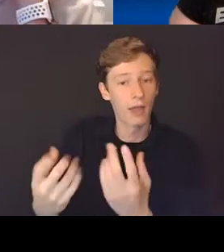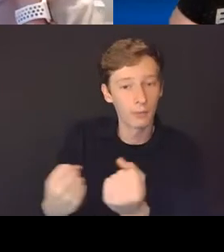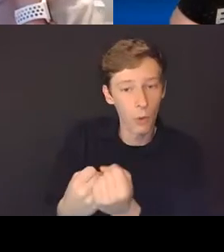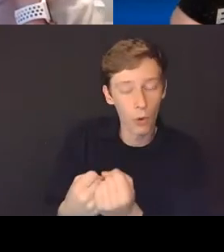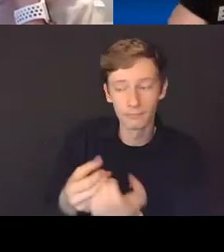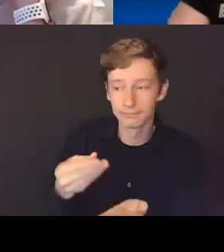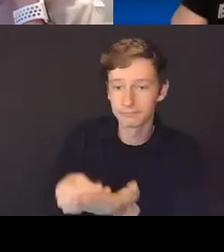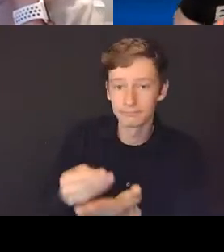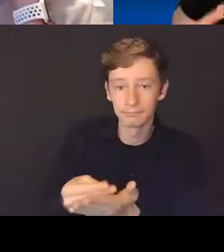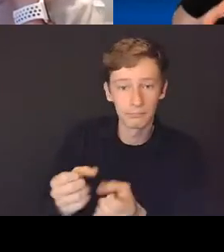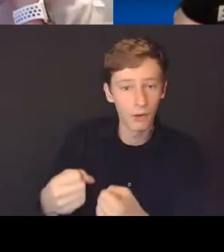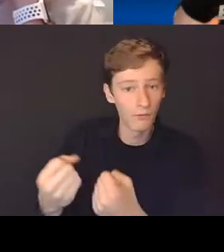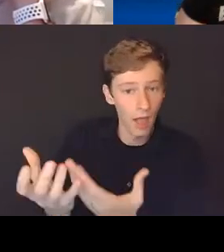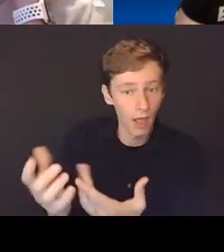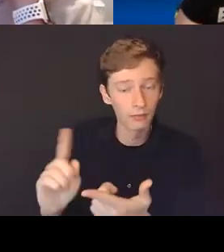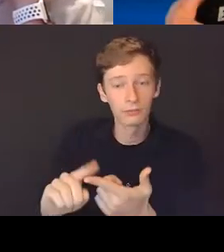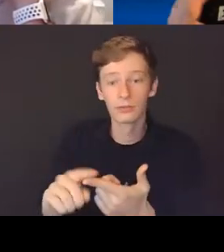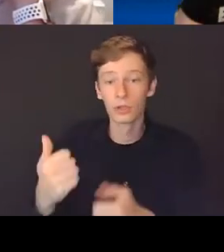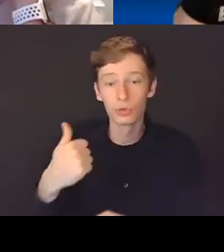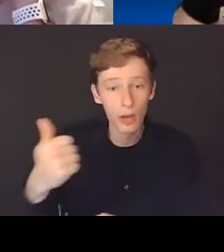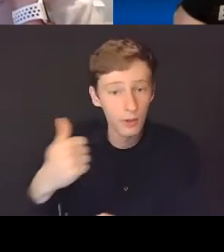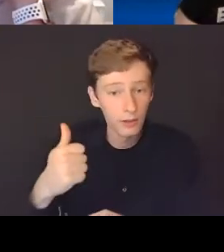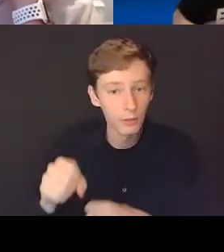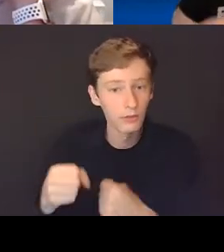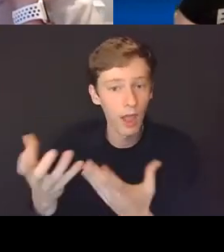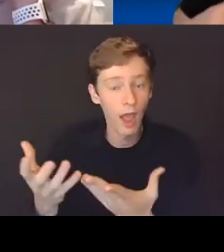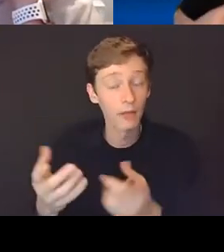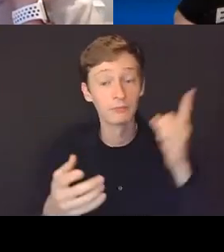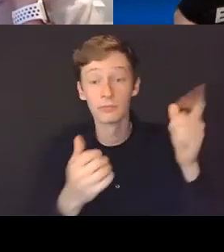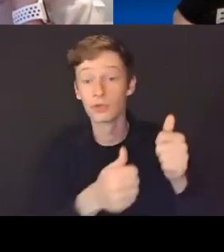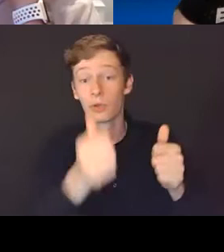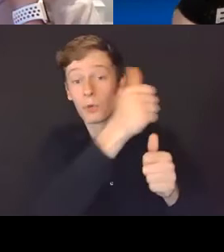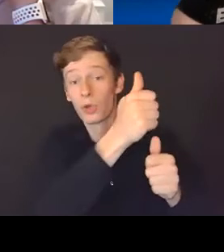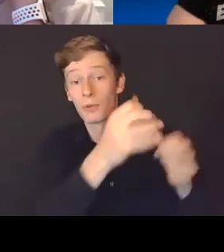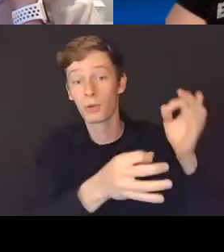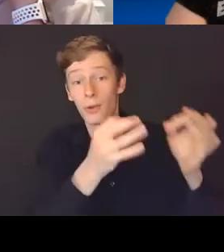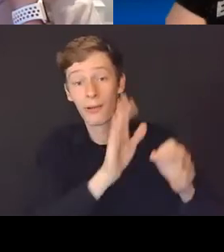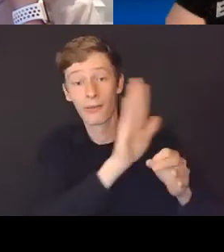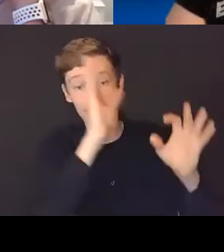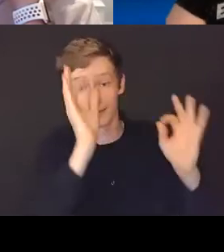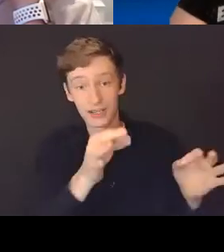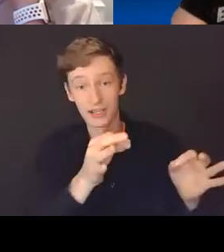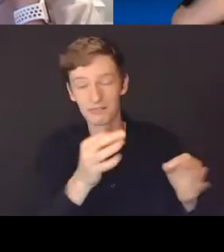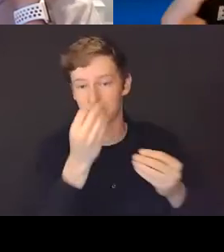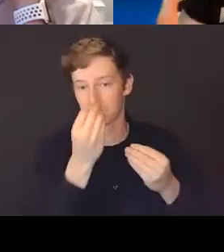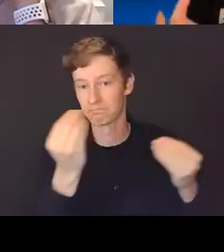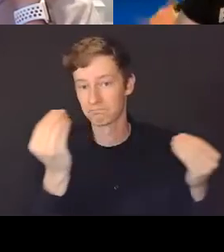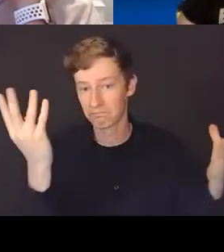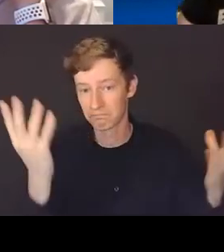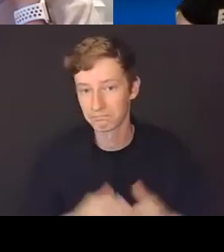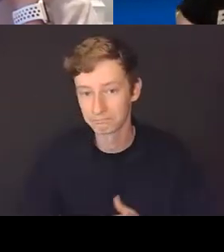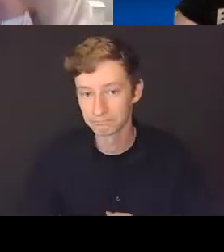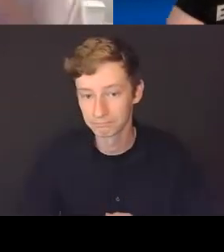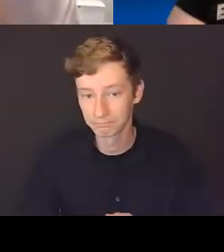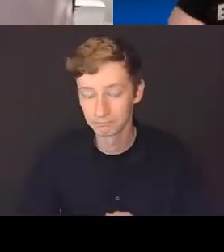their abortion appointments, no matter what the Supreme Court says. This is what we do, and this is what we're going to keep doing. What you all